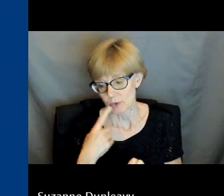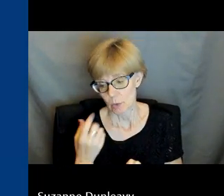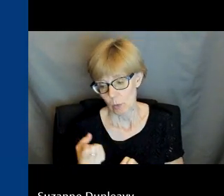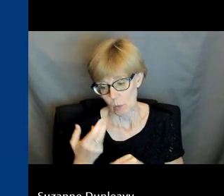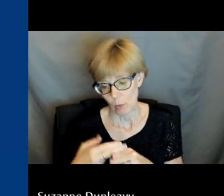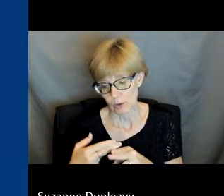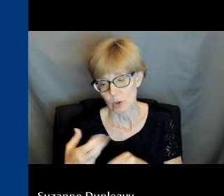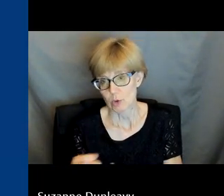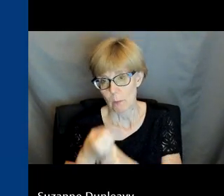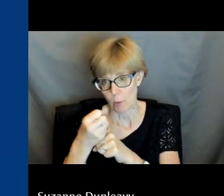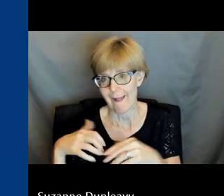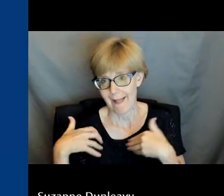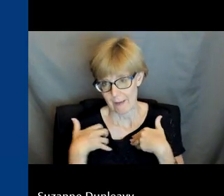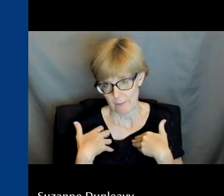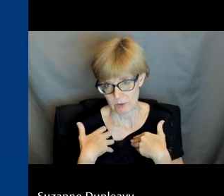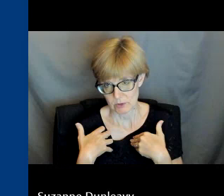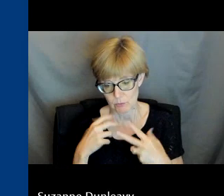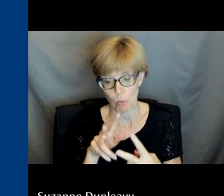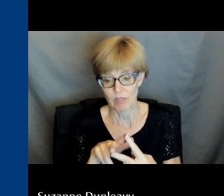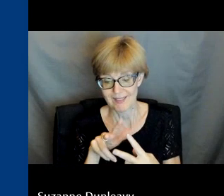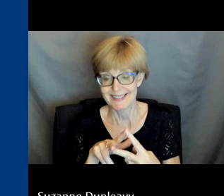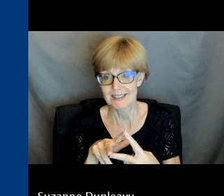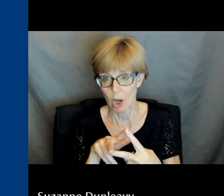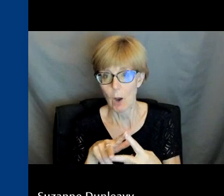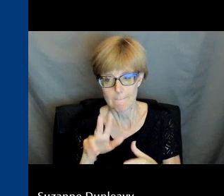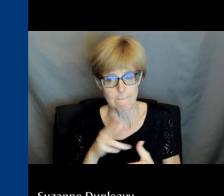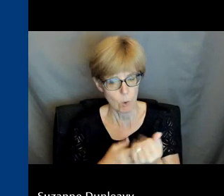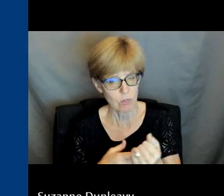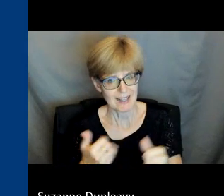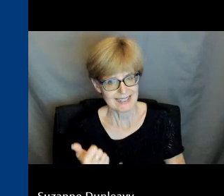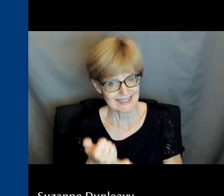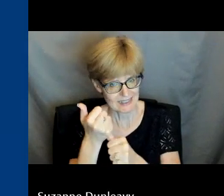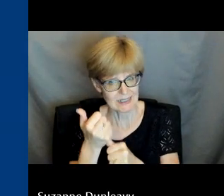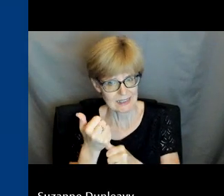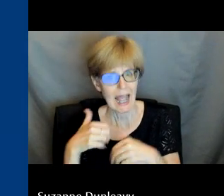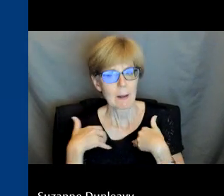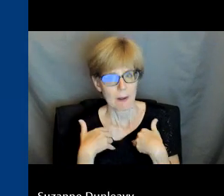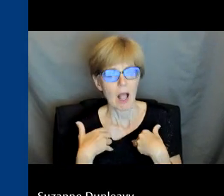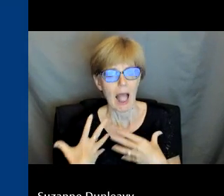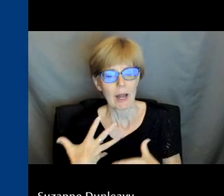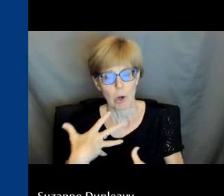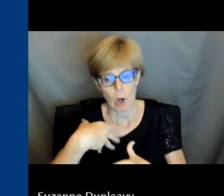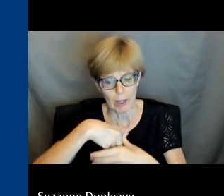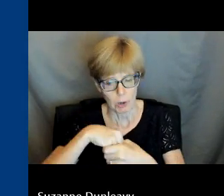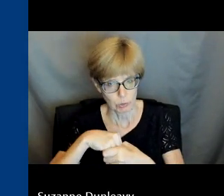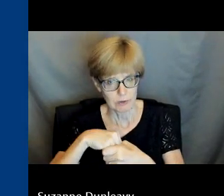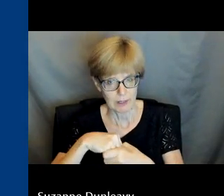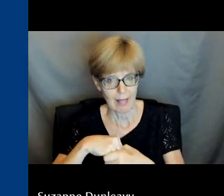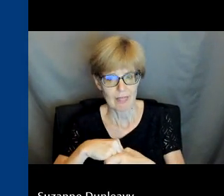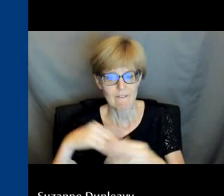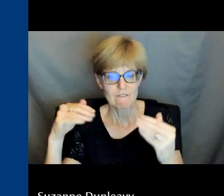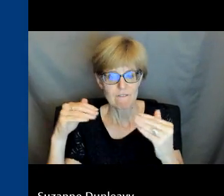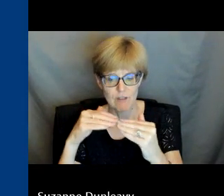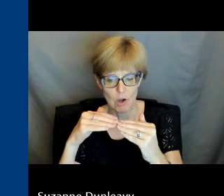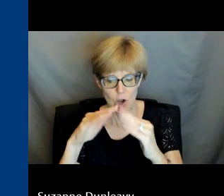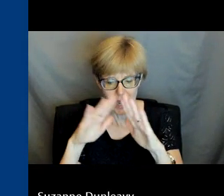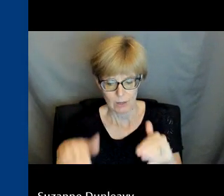So both of these types of animals are assistance animals and are covered by fair housing protections both at the state and the federal